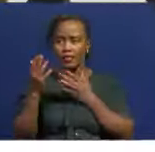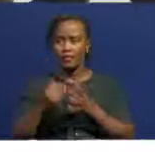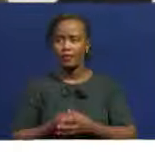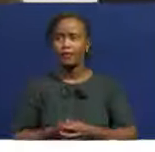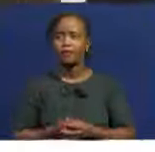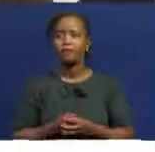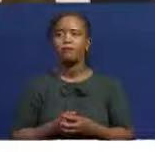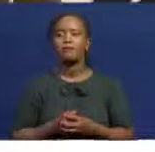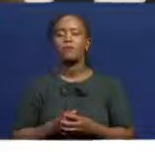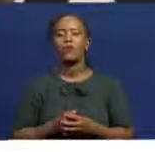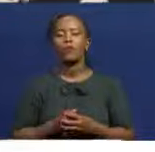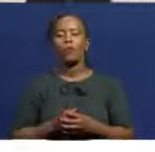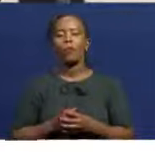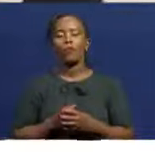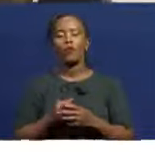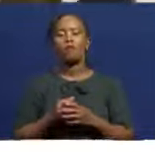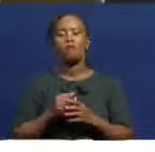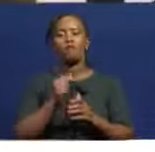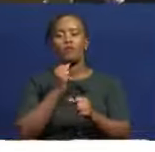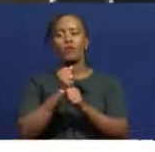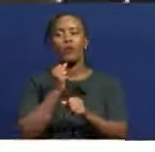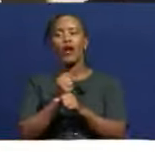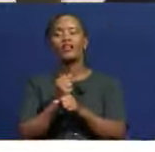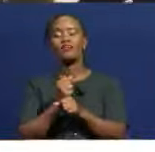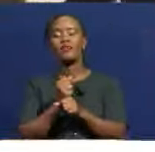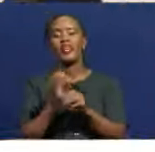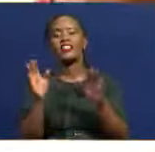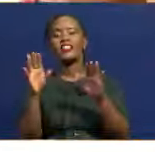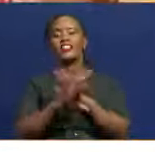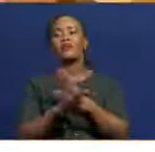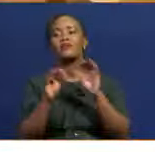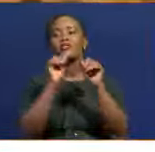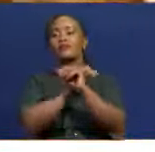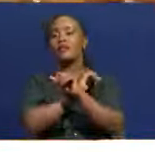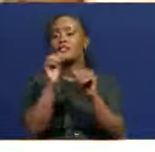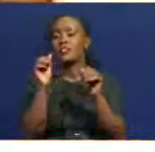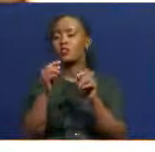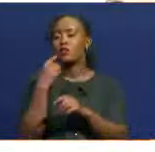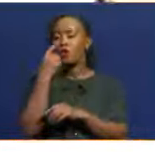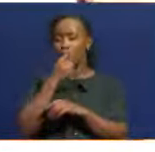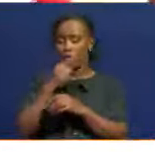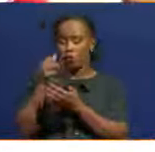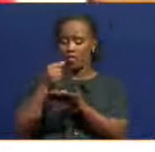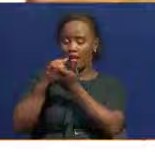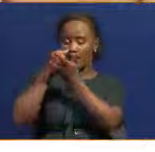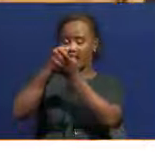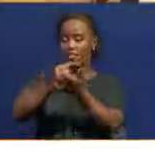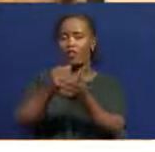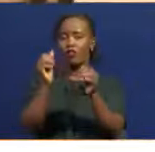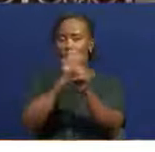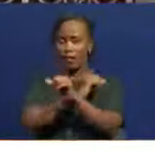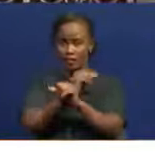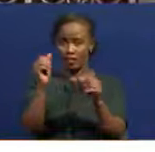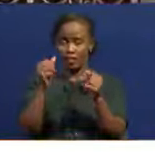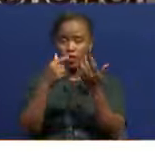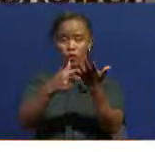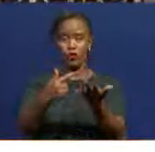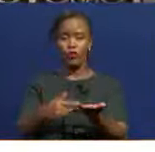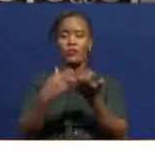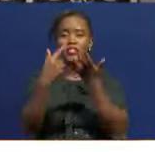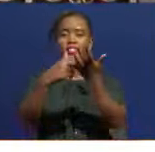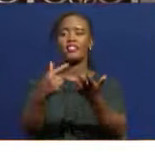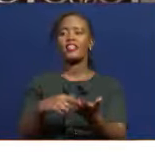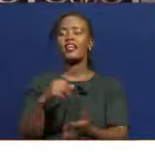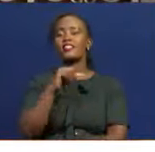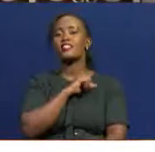The conduct of the deputy president, who is a principal assistant to the president, is said to become a subject of discussion in the Senate